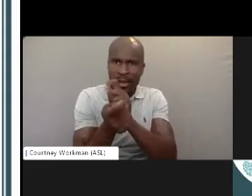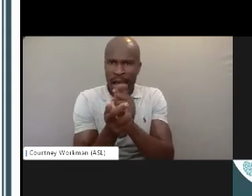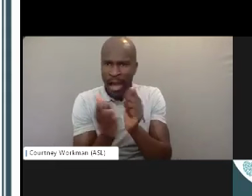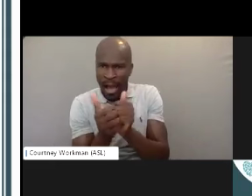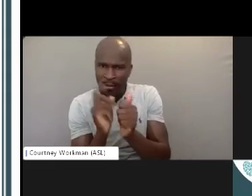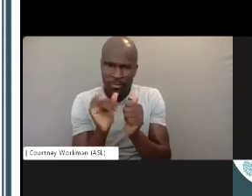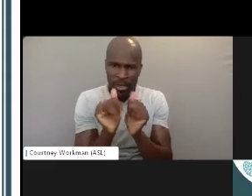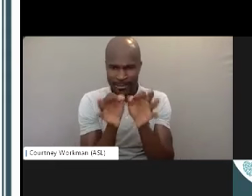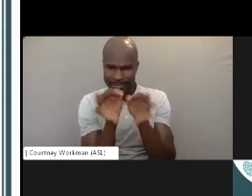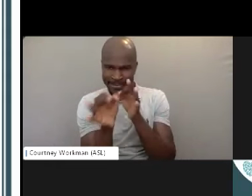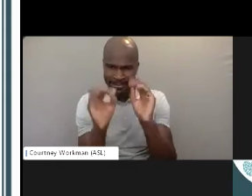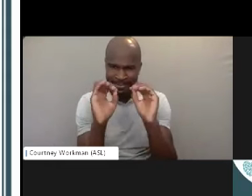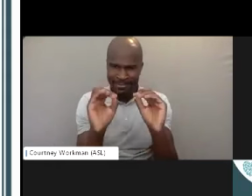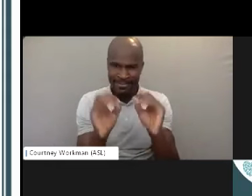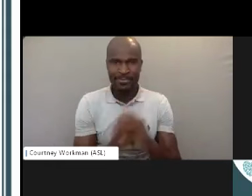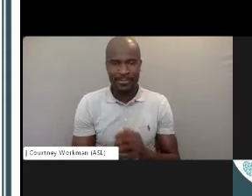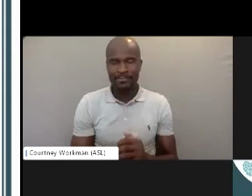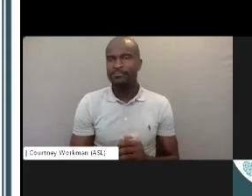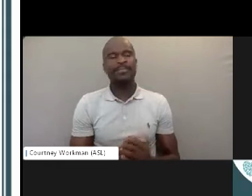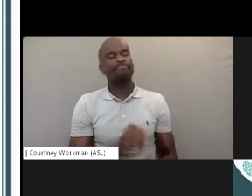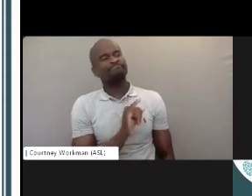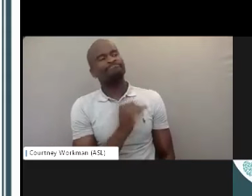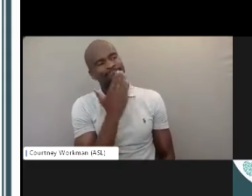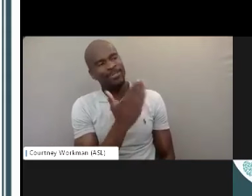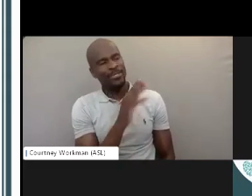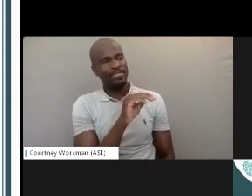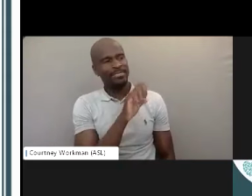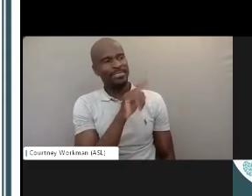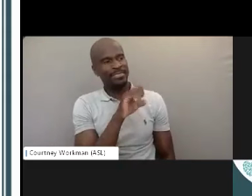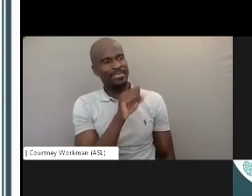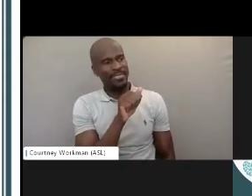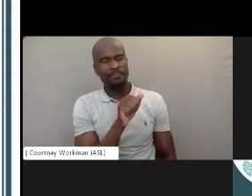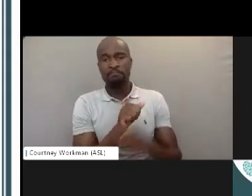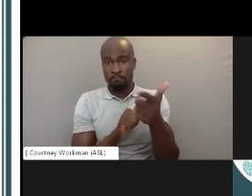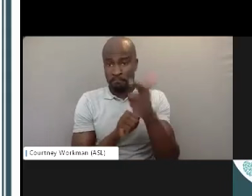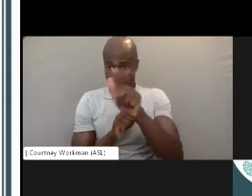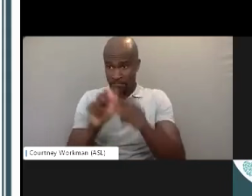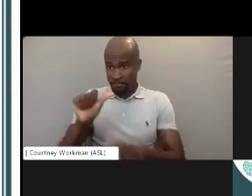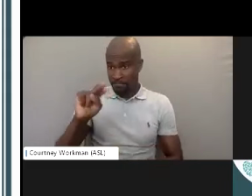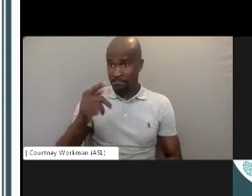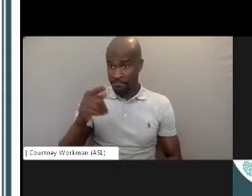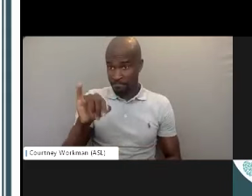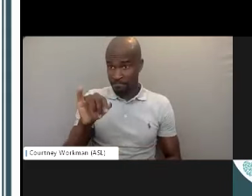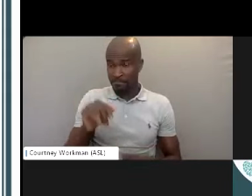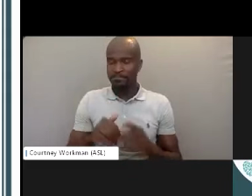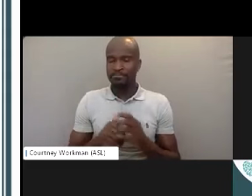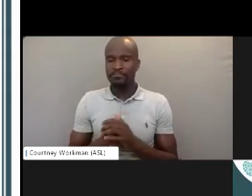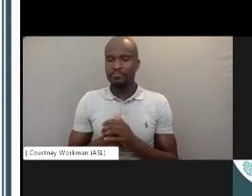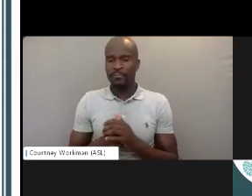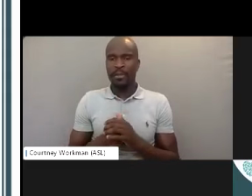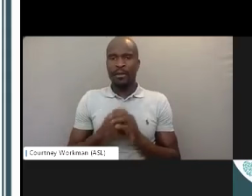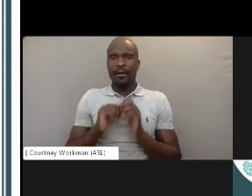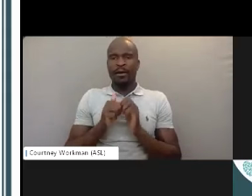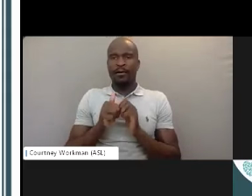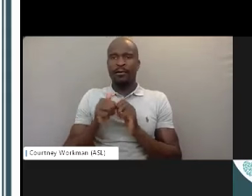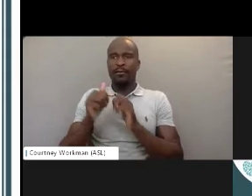Melissa. Mhm. And the last question is back to Angie. And the question is, how is the chain of command established